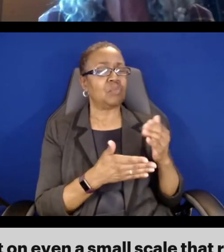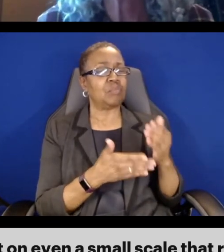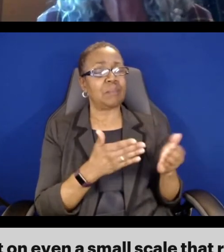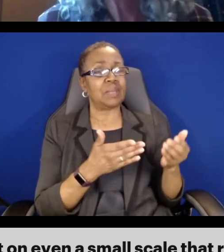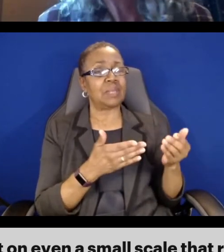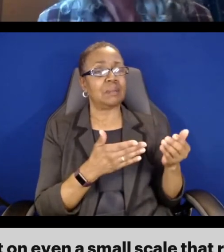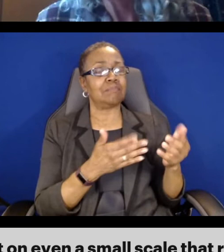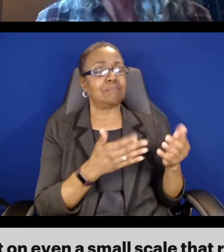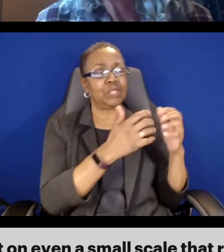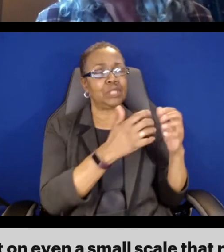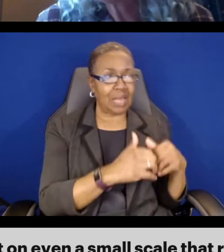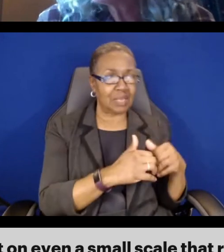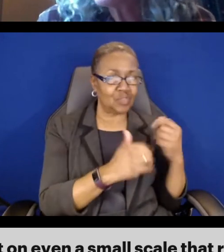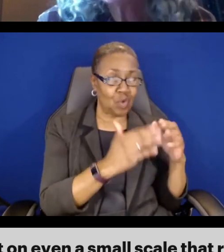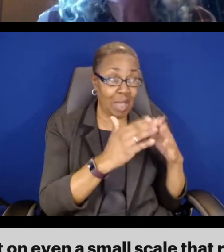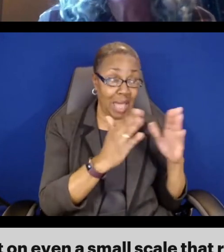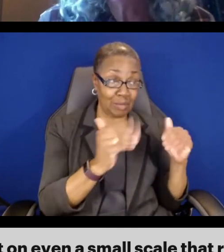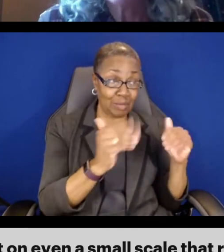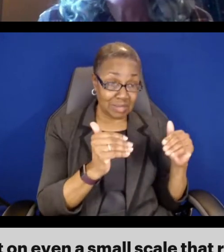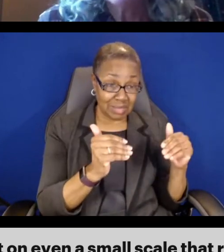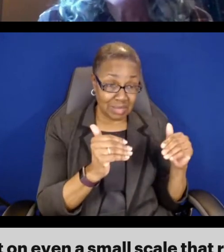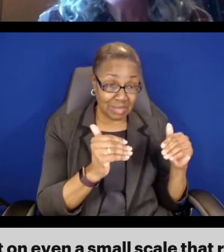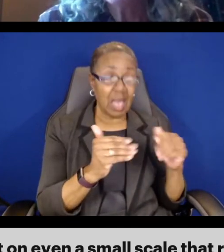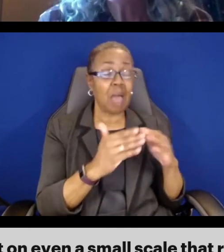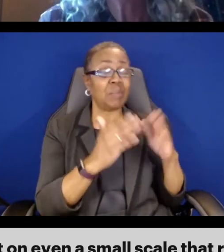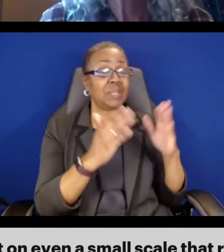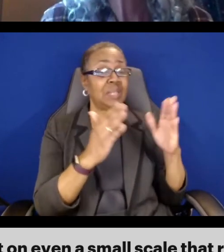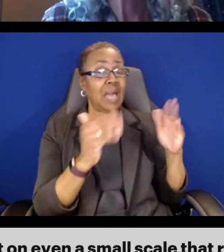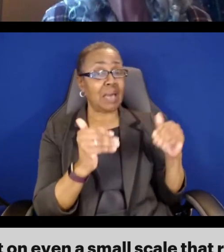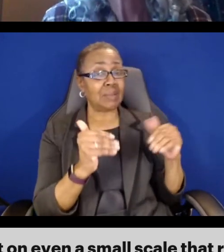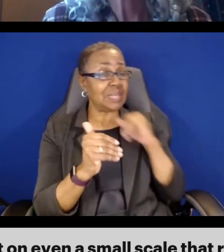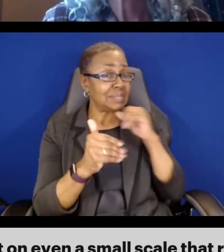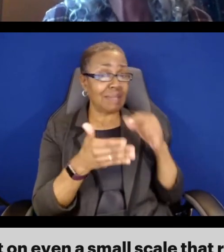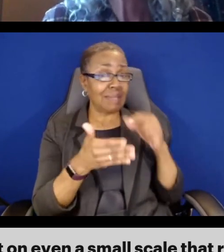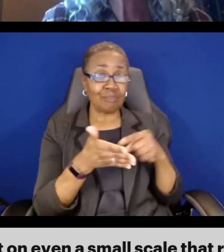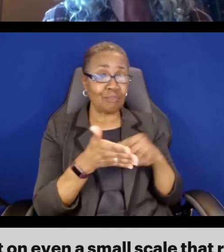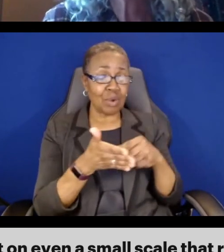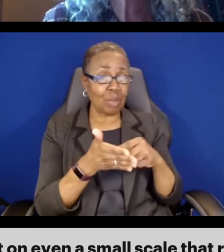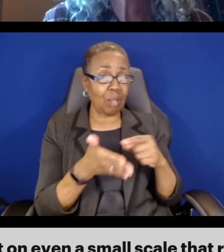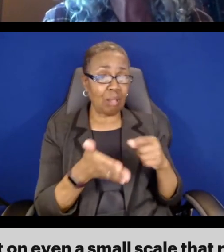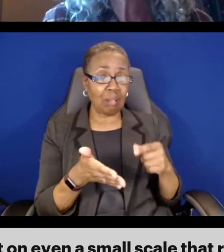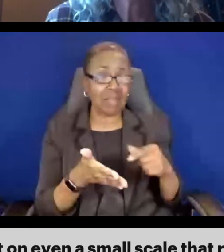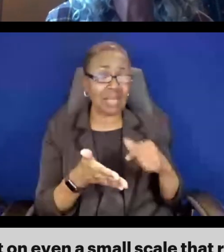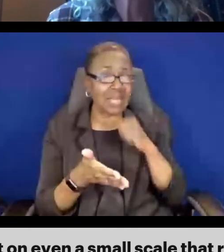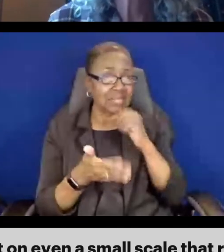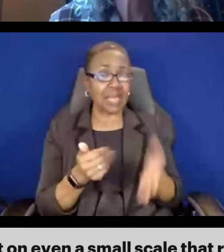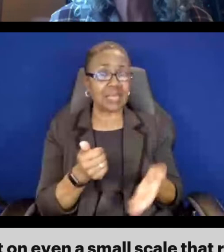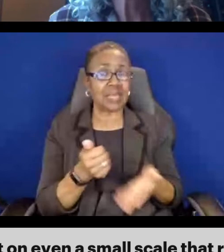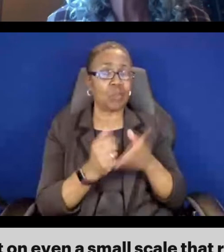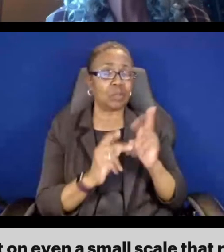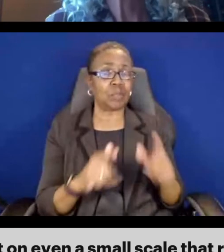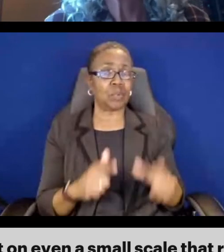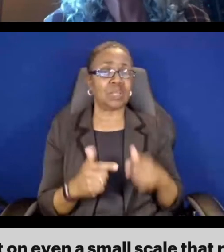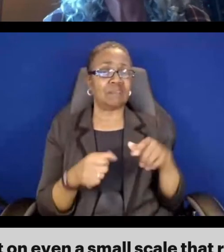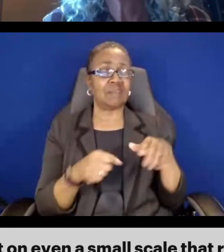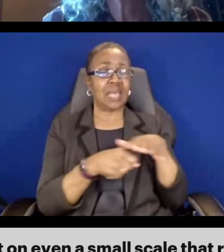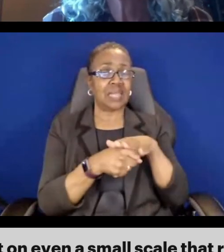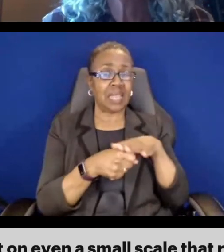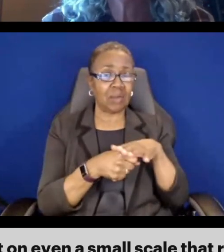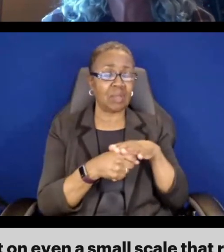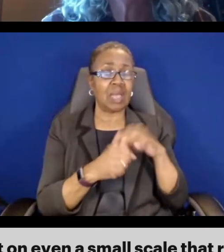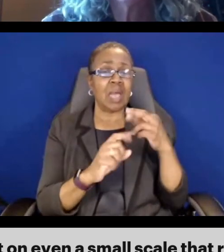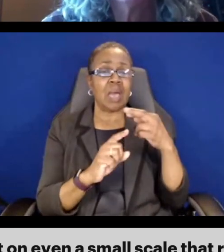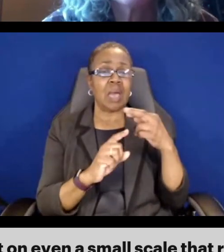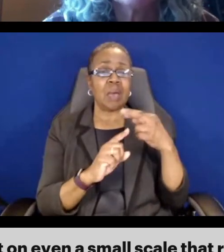for housing. But the housing is not affordable. It's not serving the people who already live in the neighborhood, because the rents are